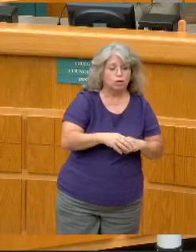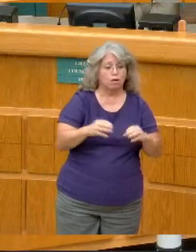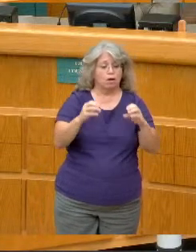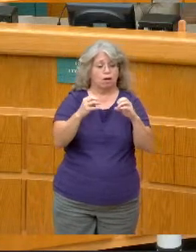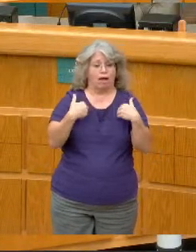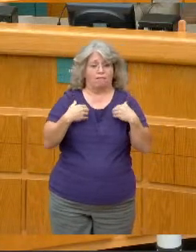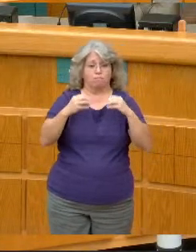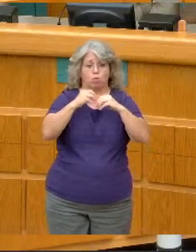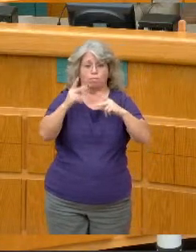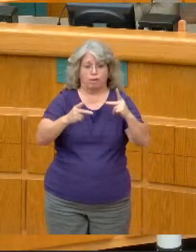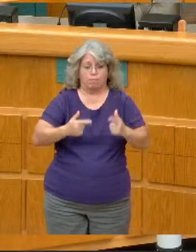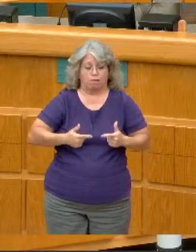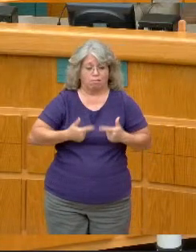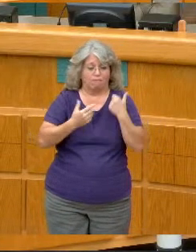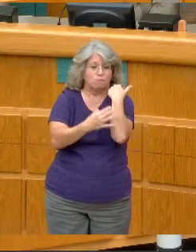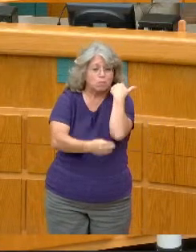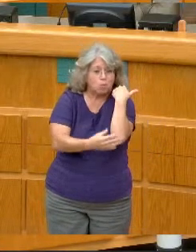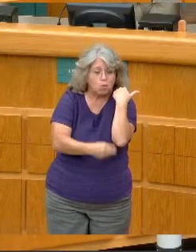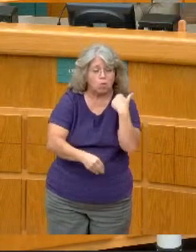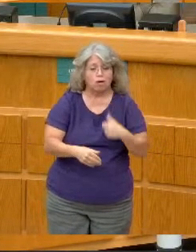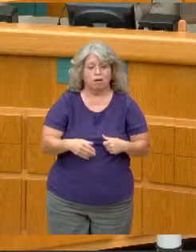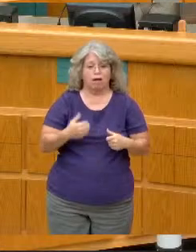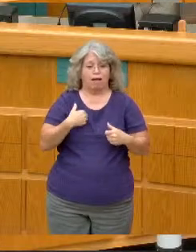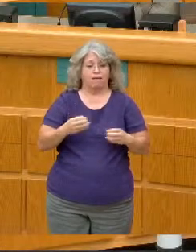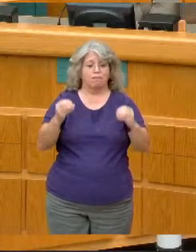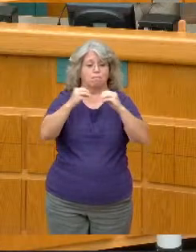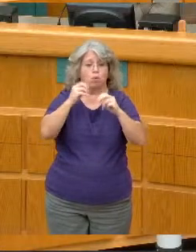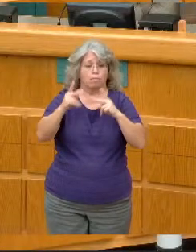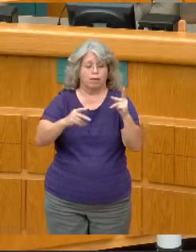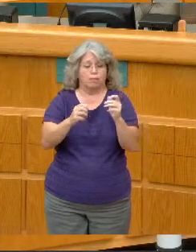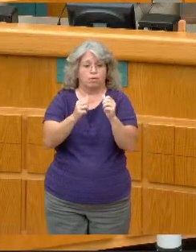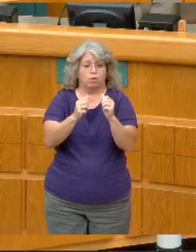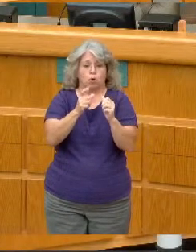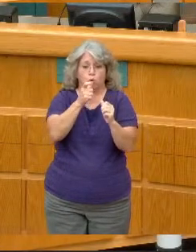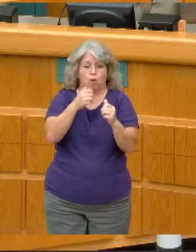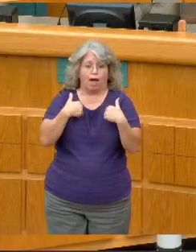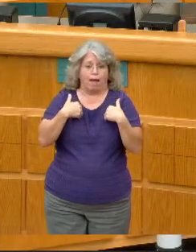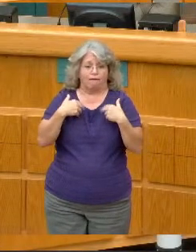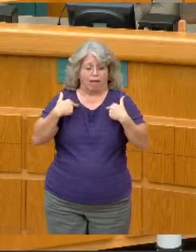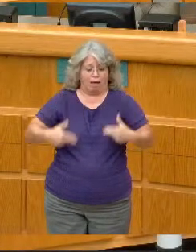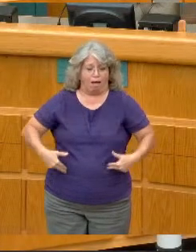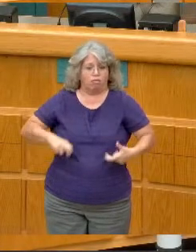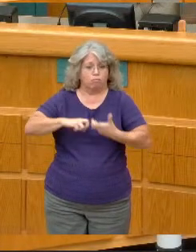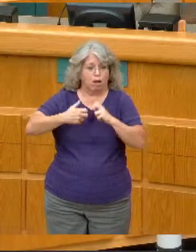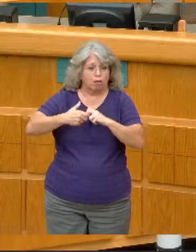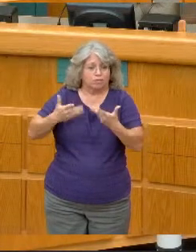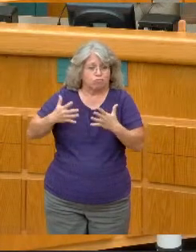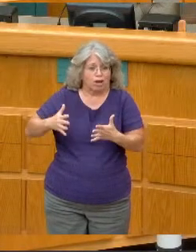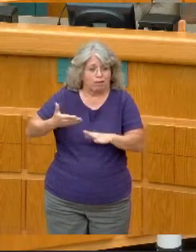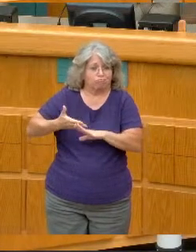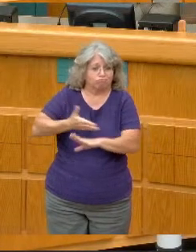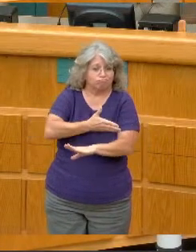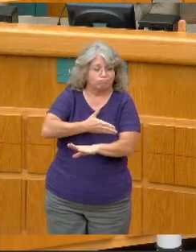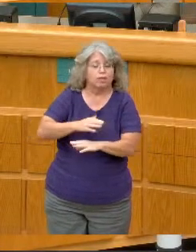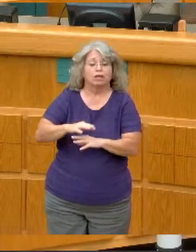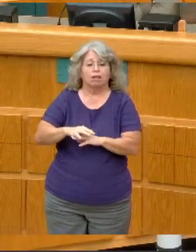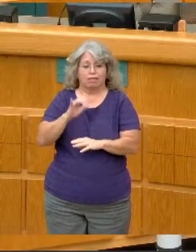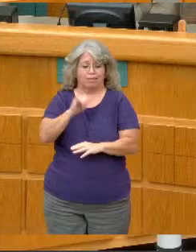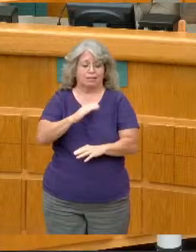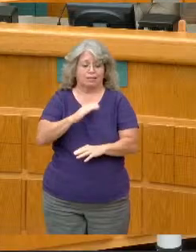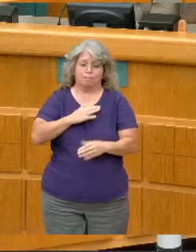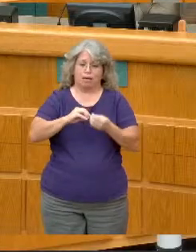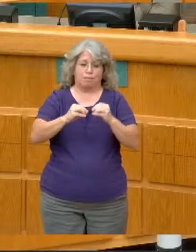risk and higher proportions than the rest of the state. We've got more elderly, more living in poverty, more with